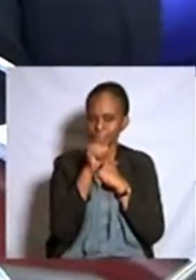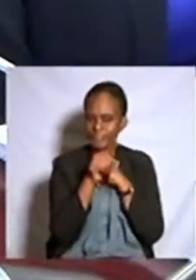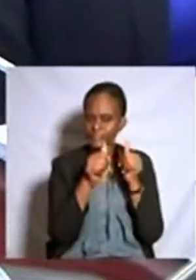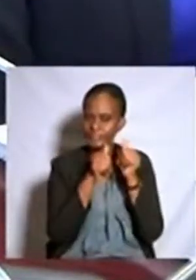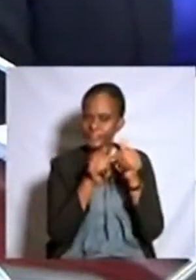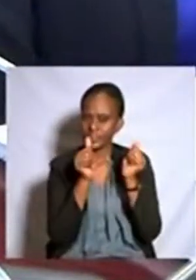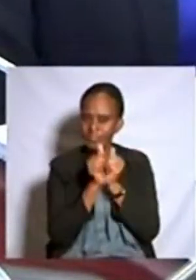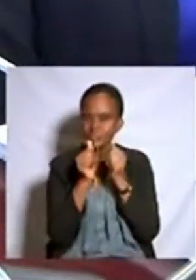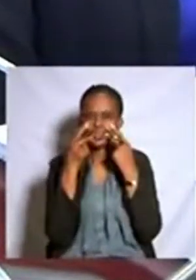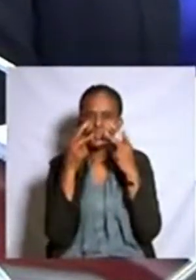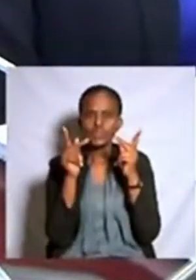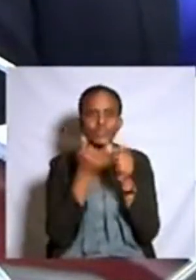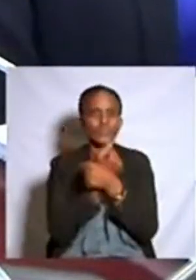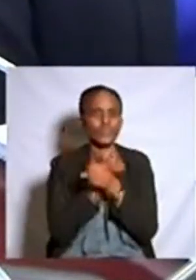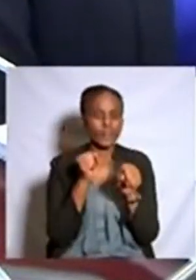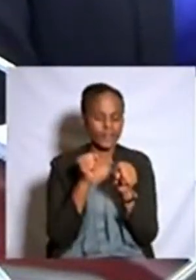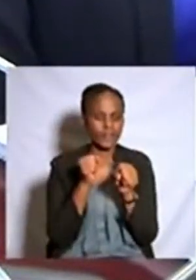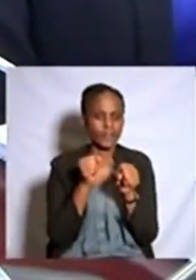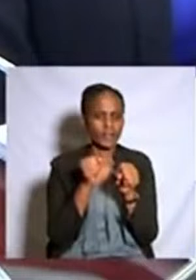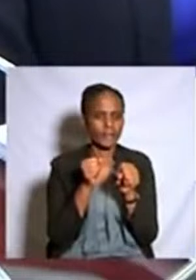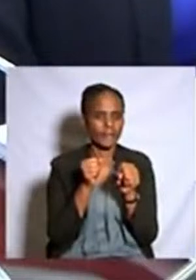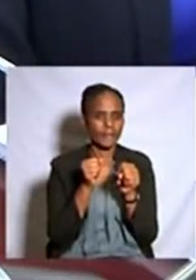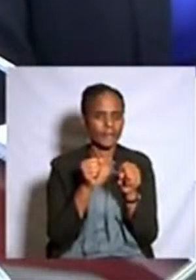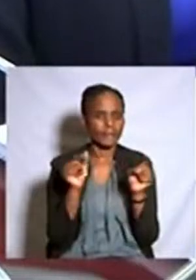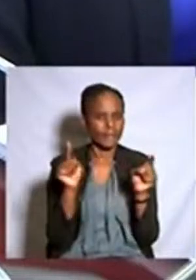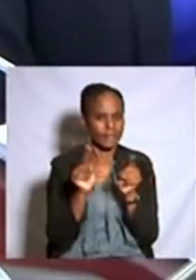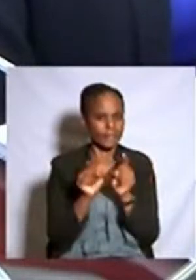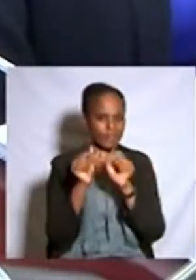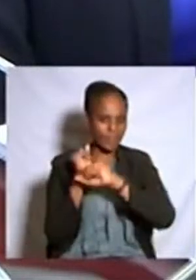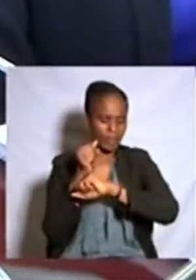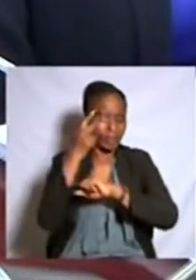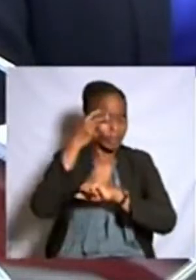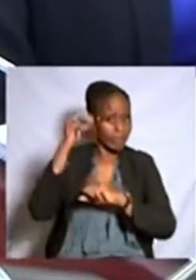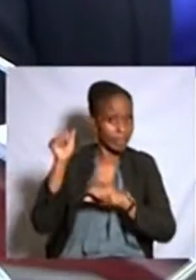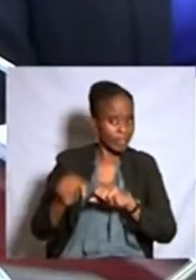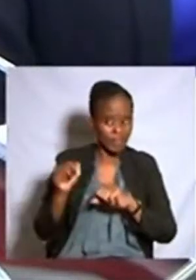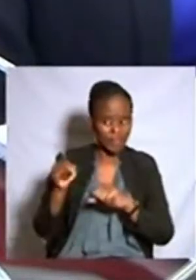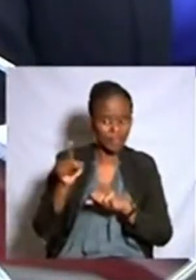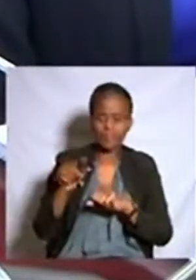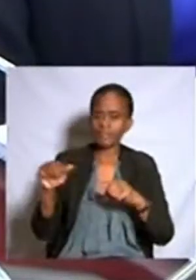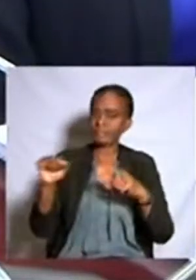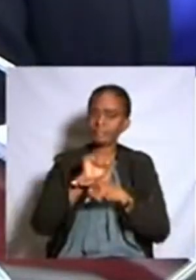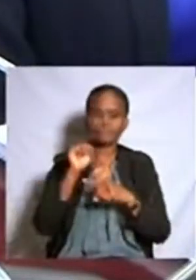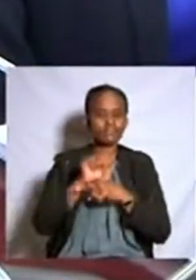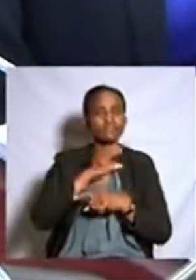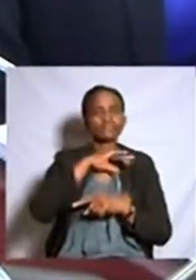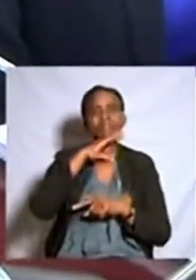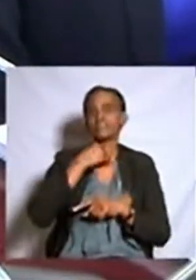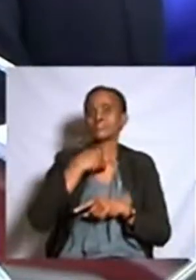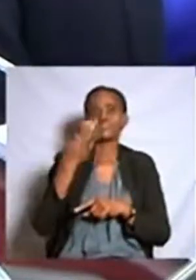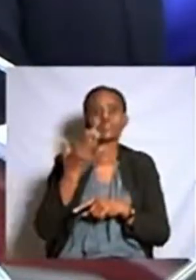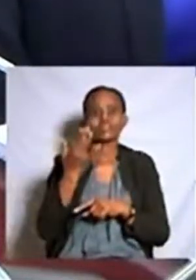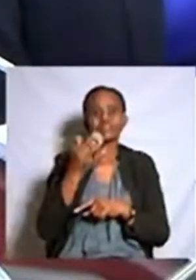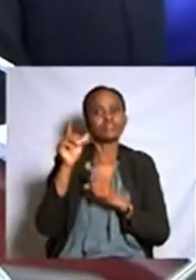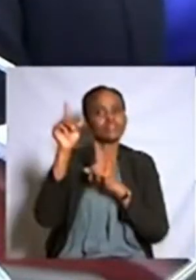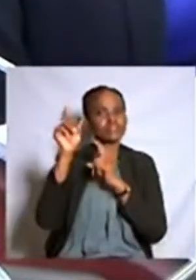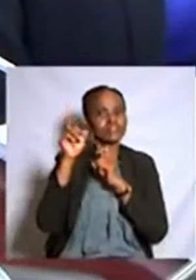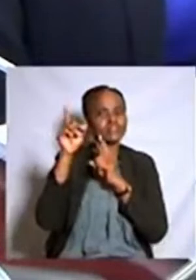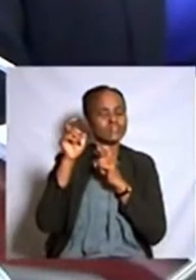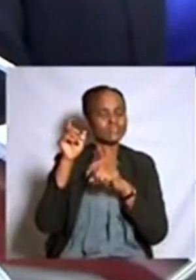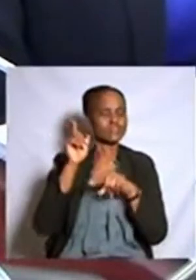line with public safety, and as the security guards are not adequately trained to handle